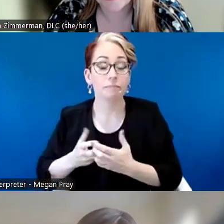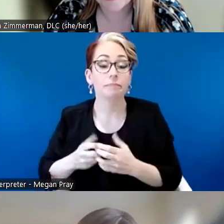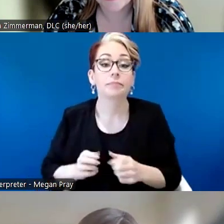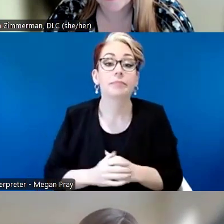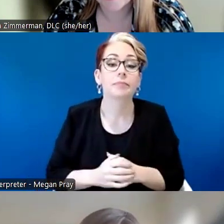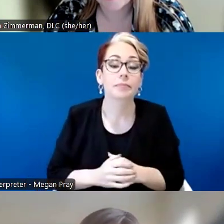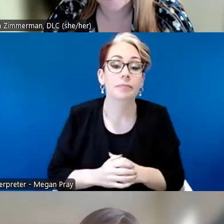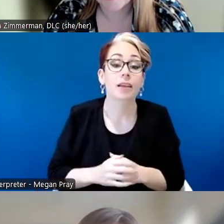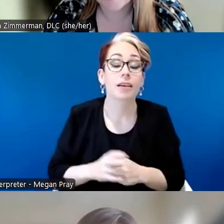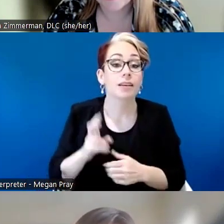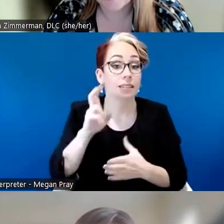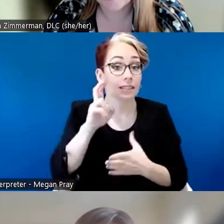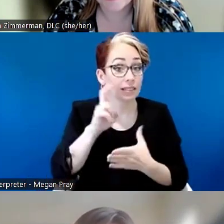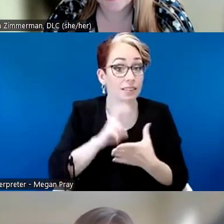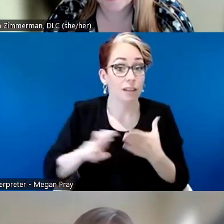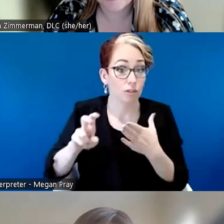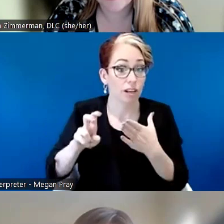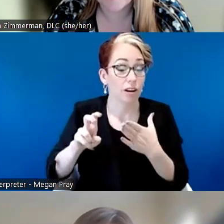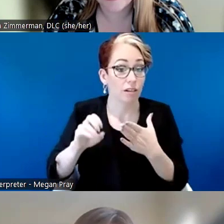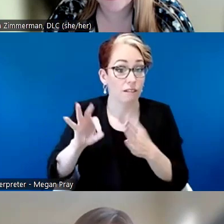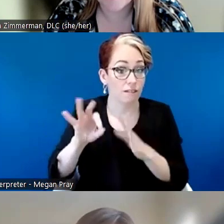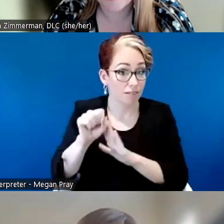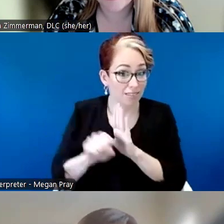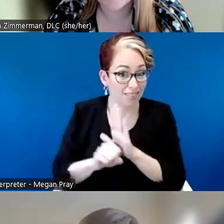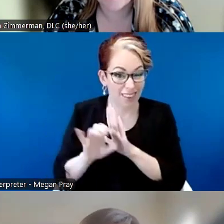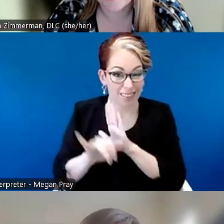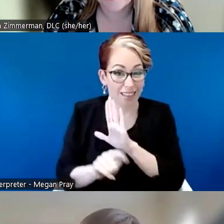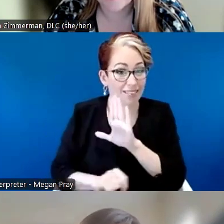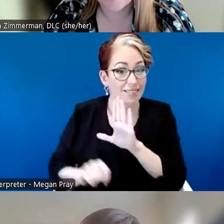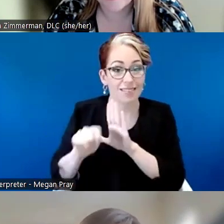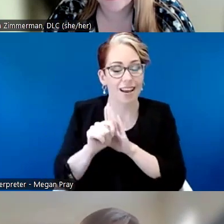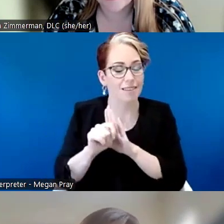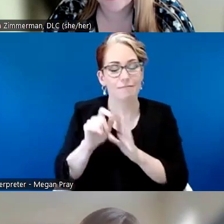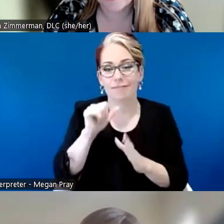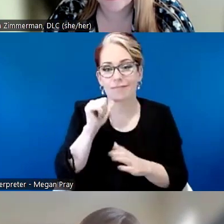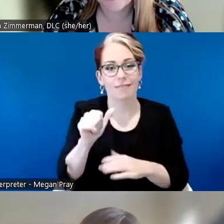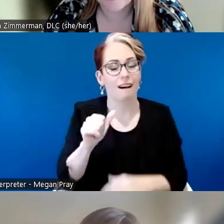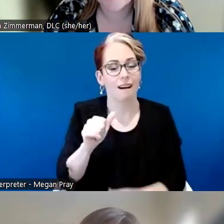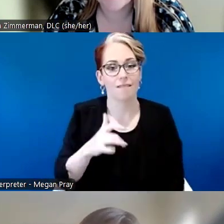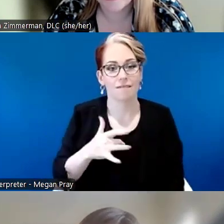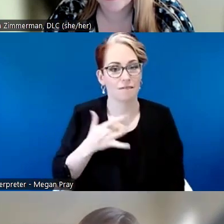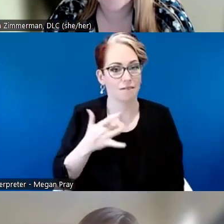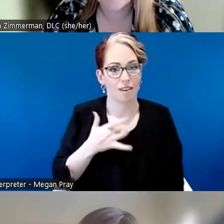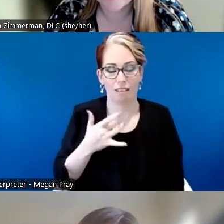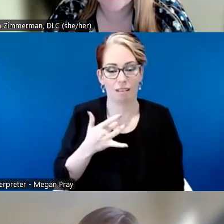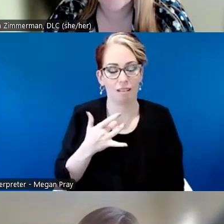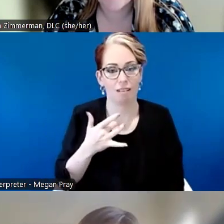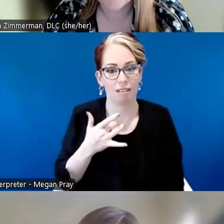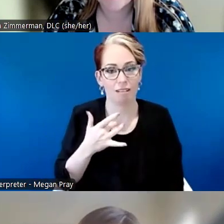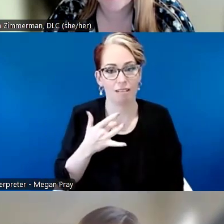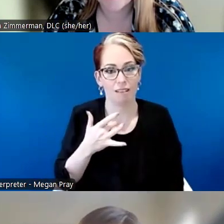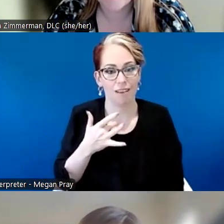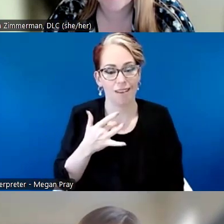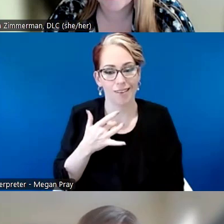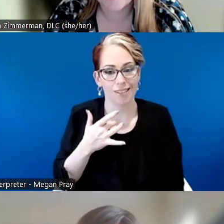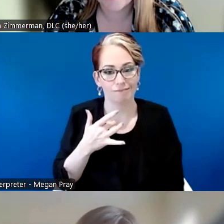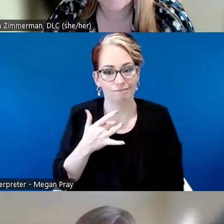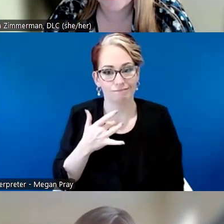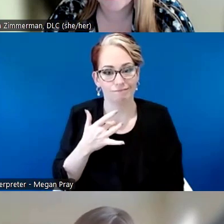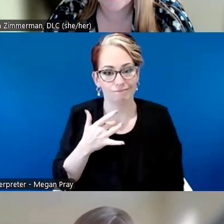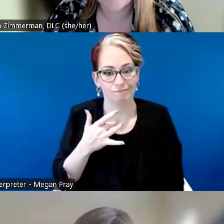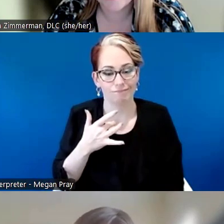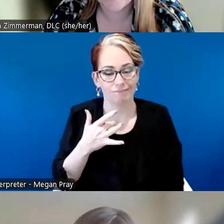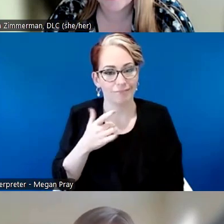didn't believe that the law required the Commonwealth to make accessible